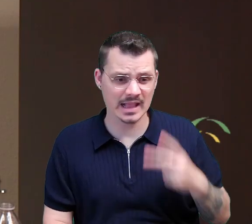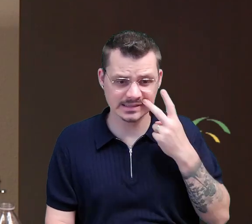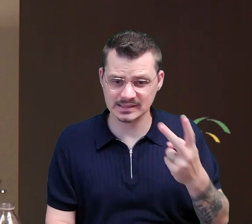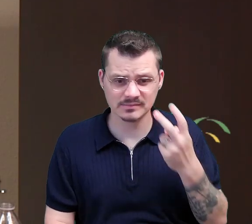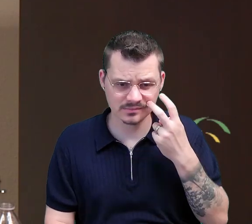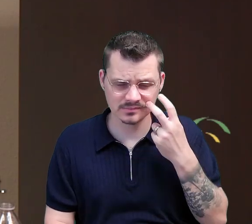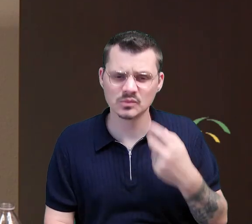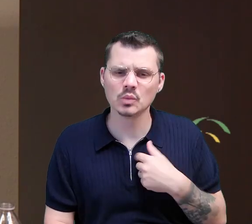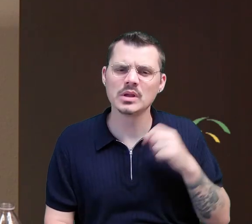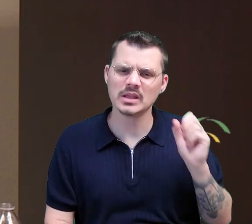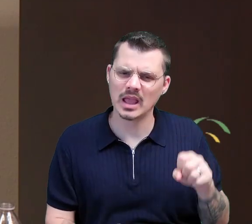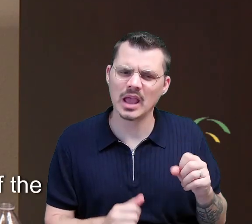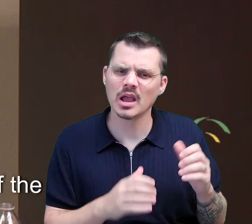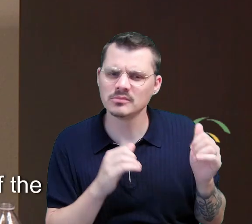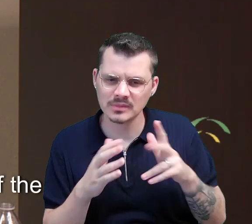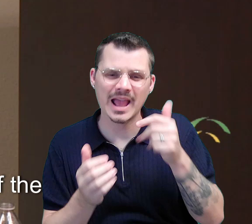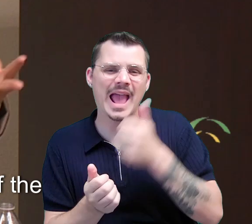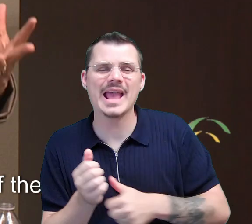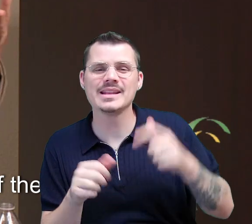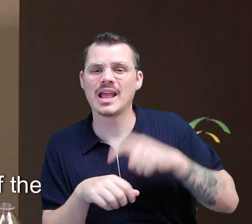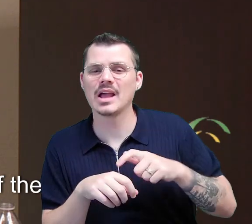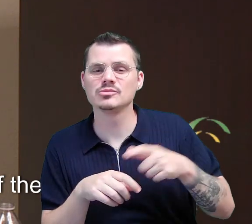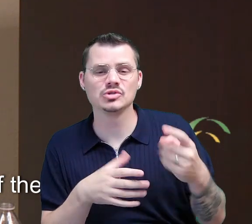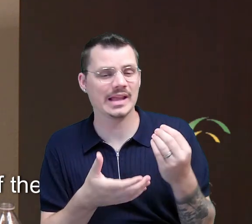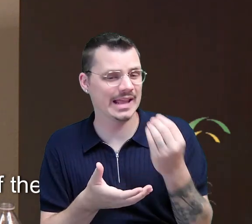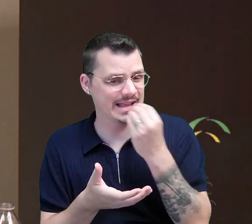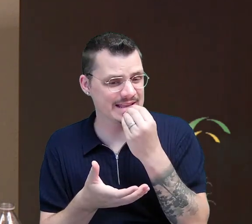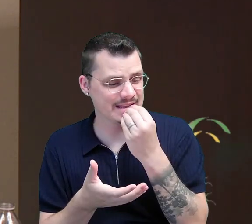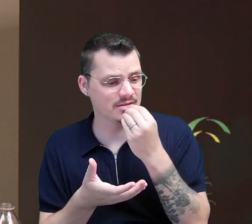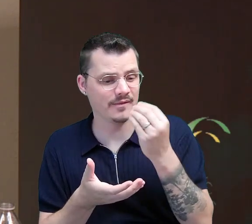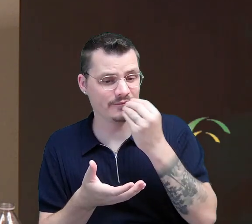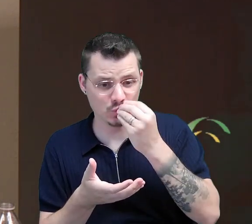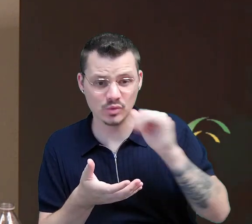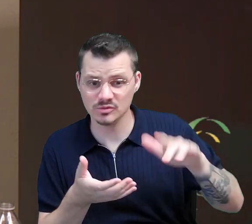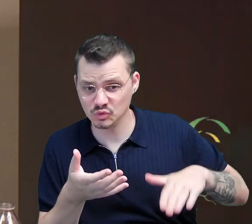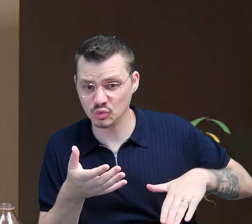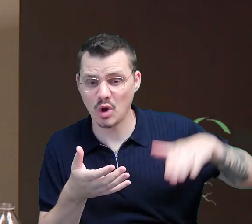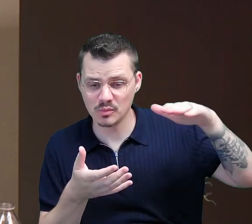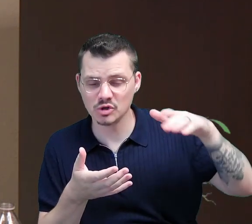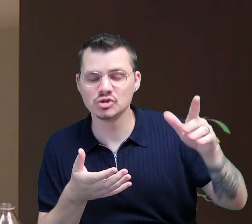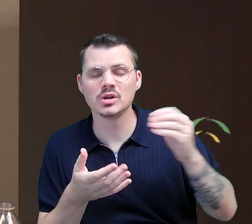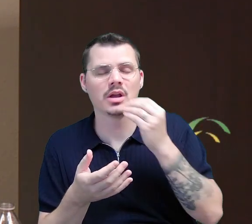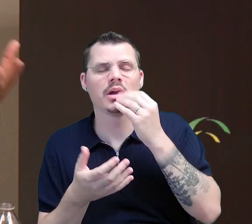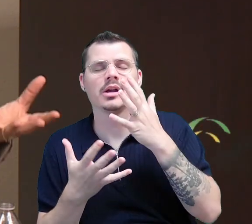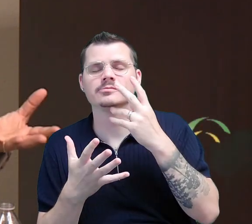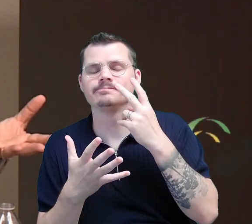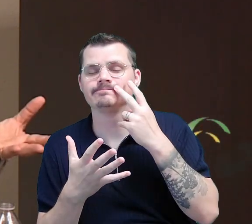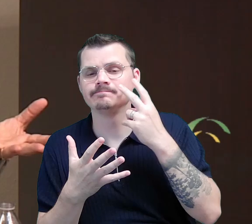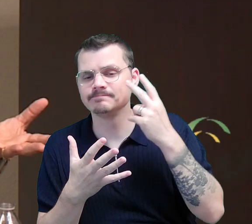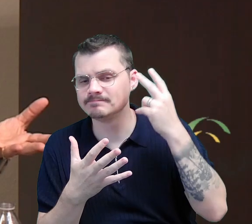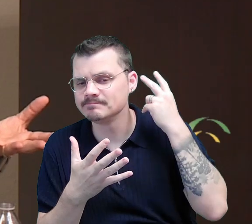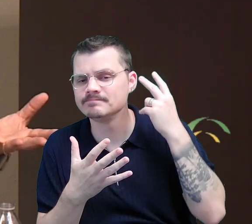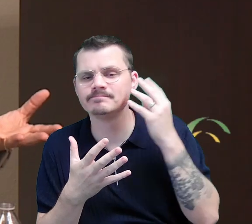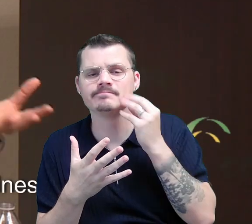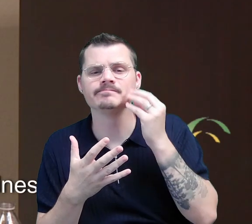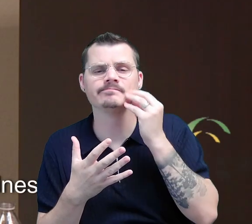can restore some of that. And each time she got to eat some of the food she grew up with, she could experience